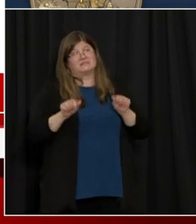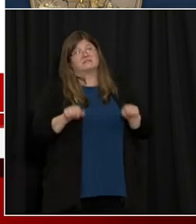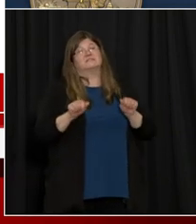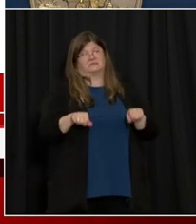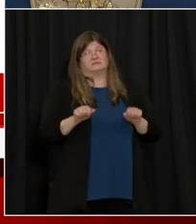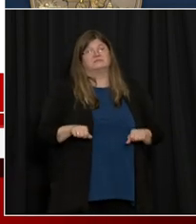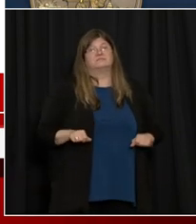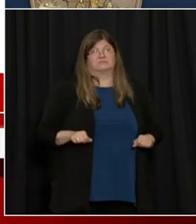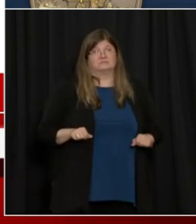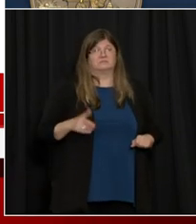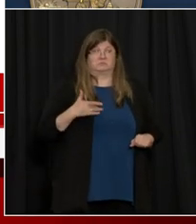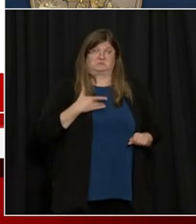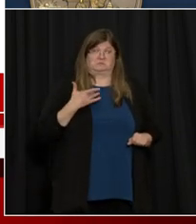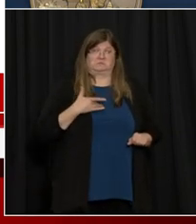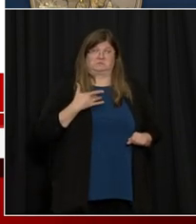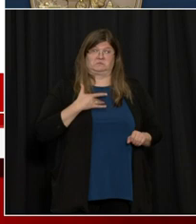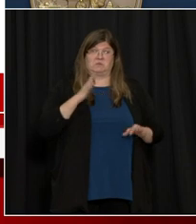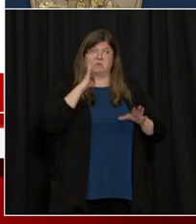how likely it would be.